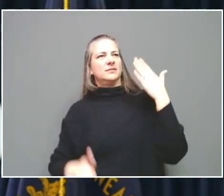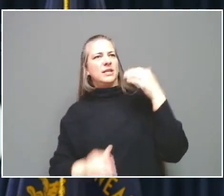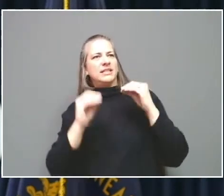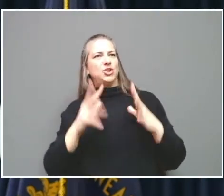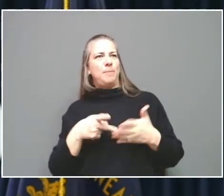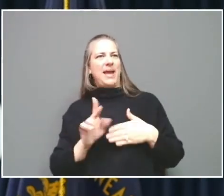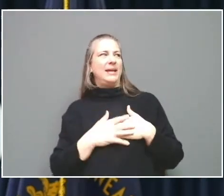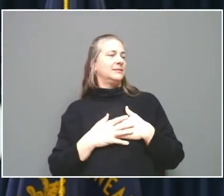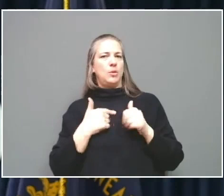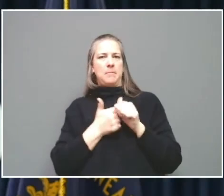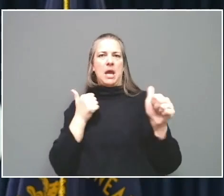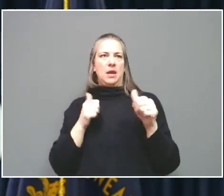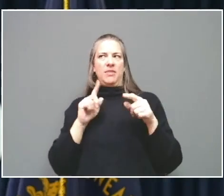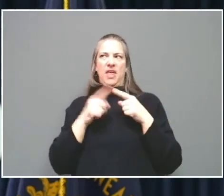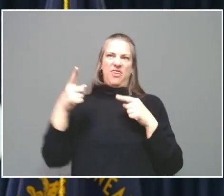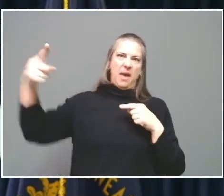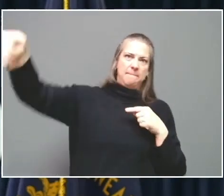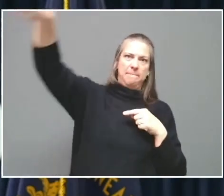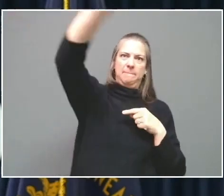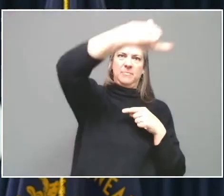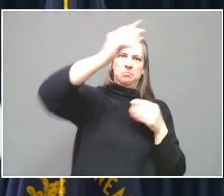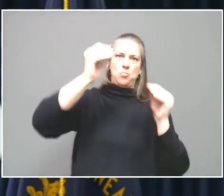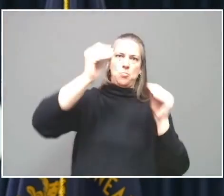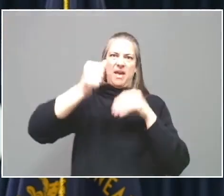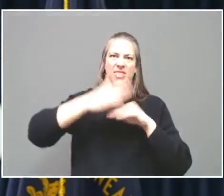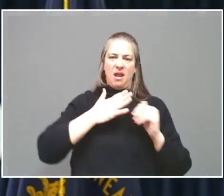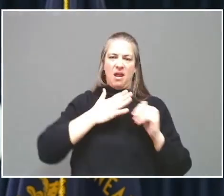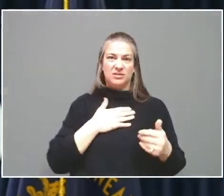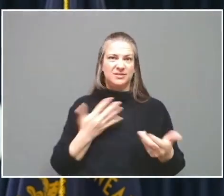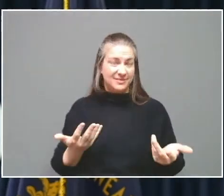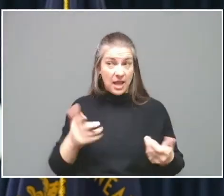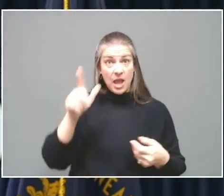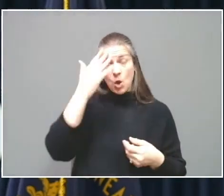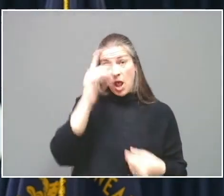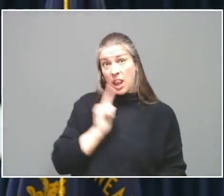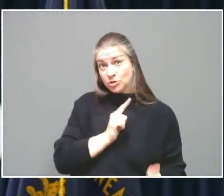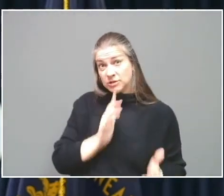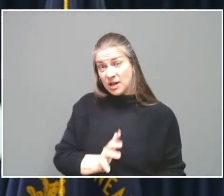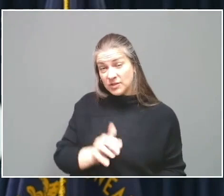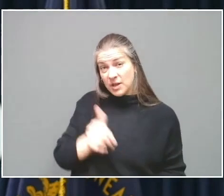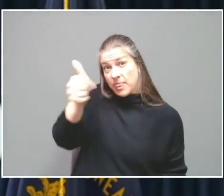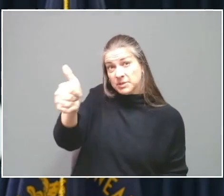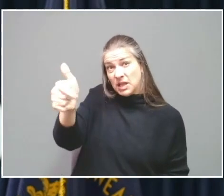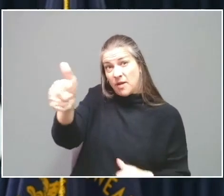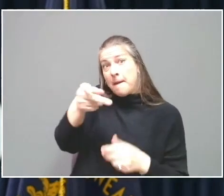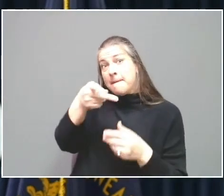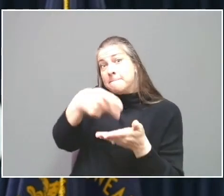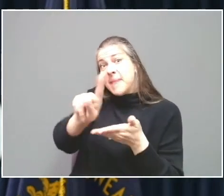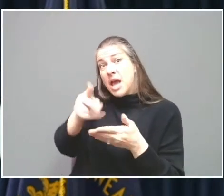other school districts that are there. Legislators gave themselves an 8% pay raise last